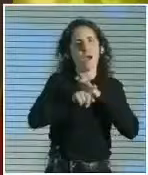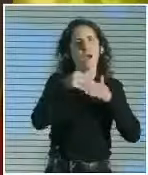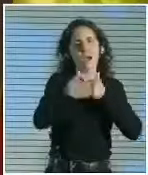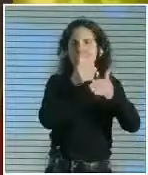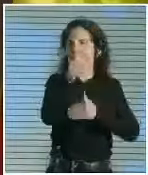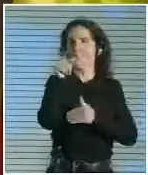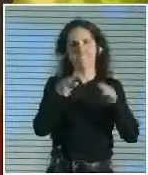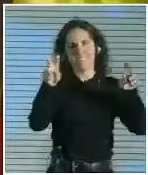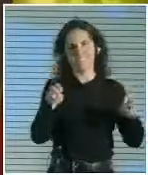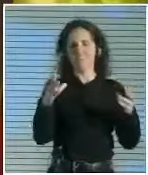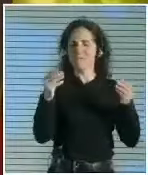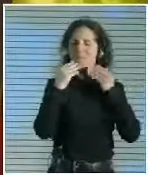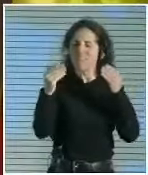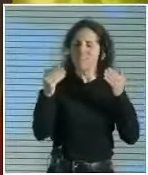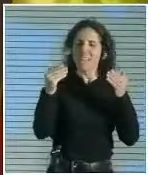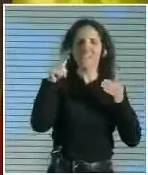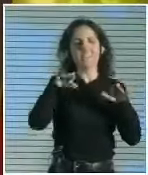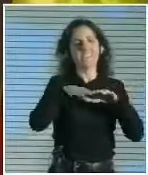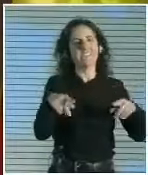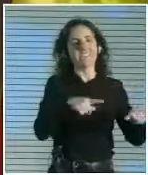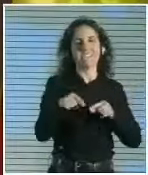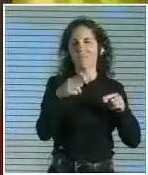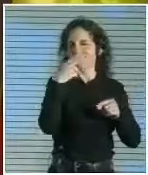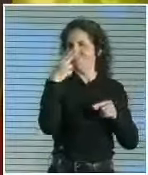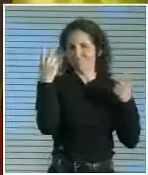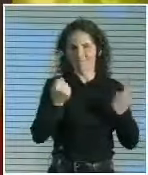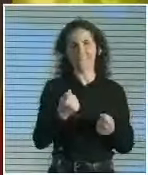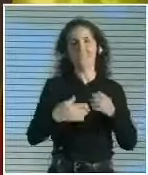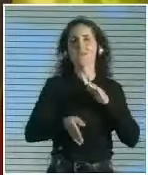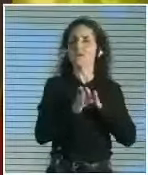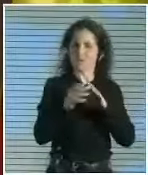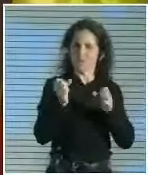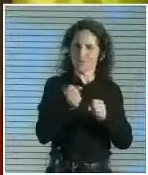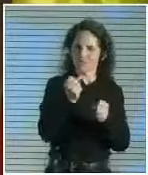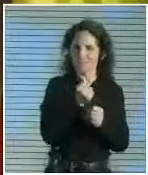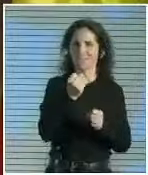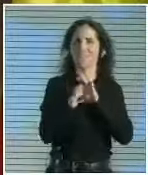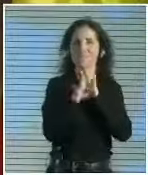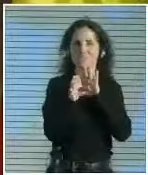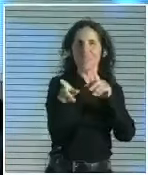forward to discussing with you about One Planet and more in the networking sessions. Thank you.